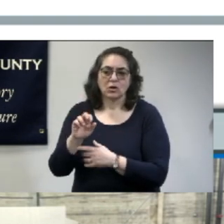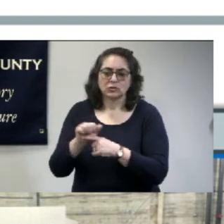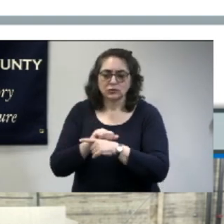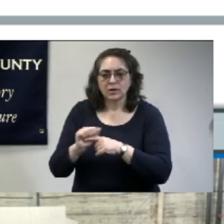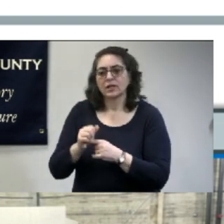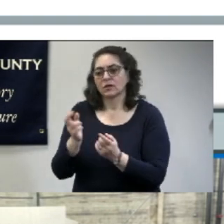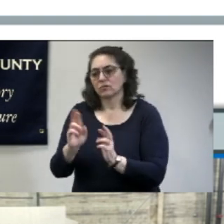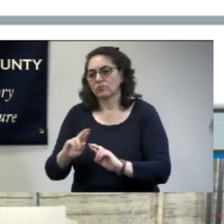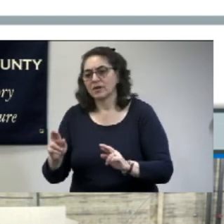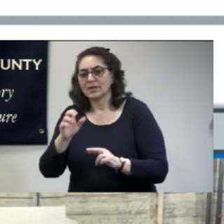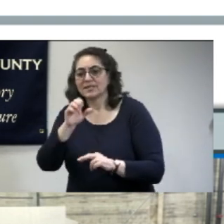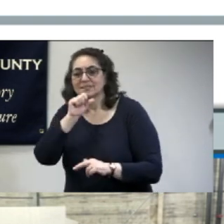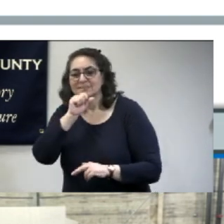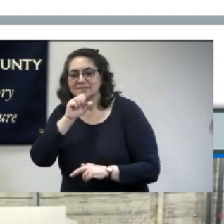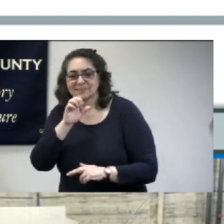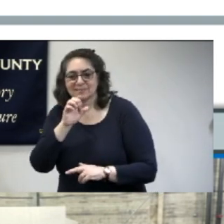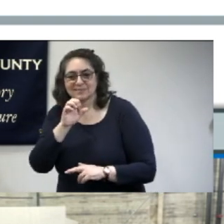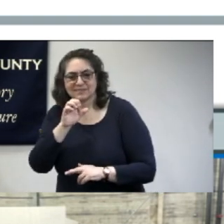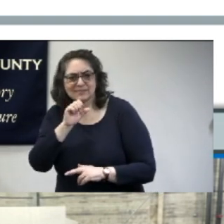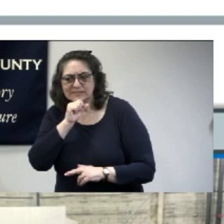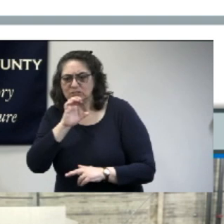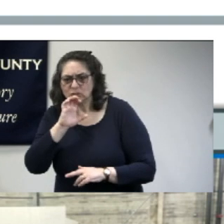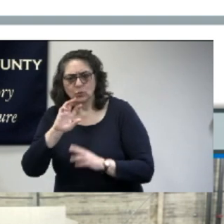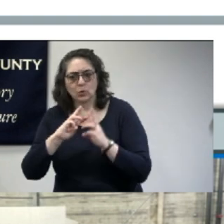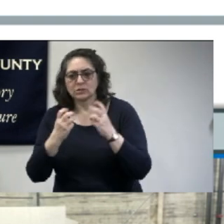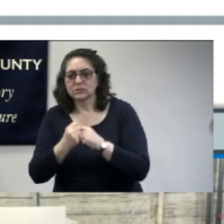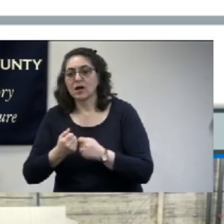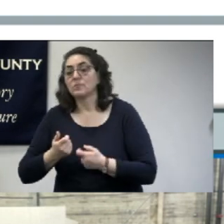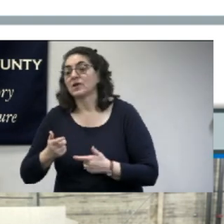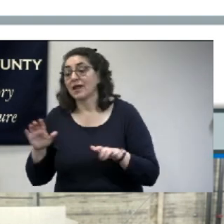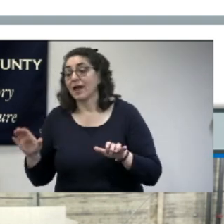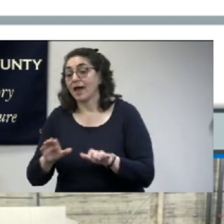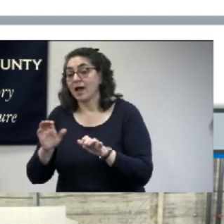workshops, and also active shooter event that took place on